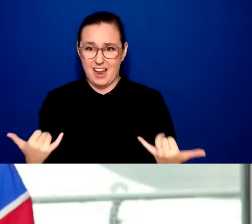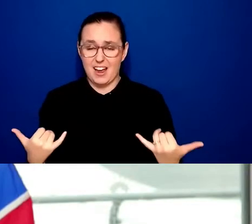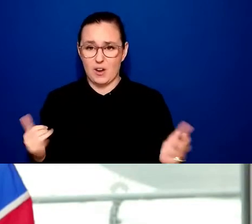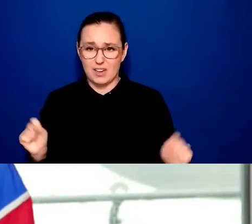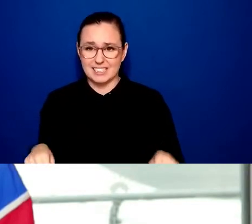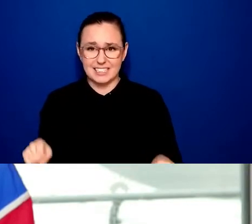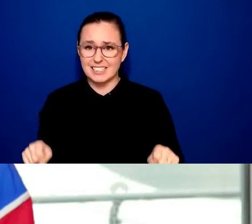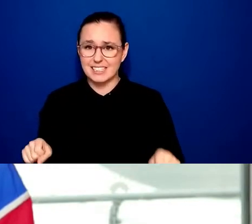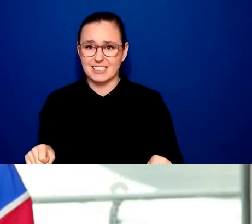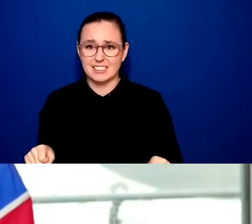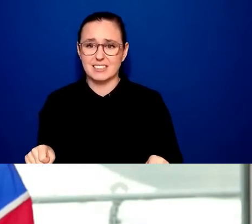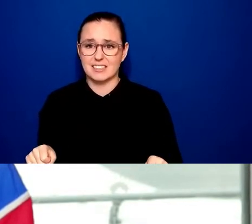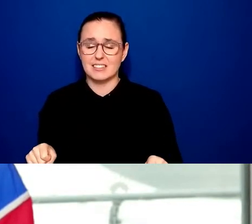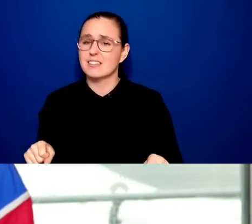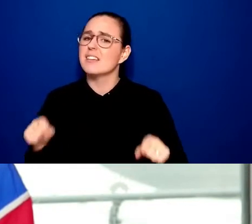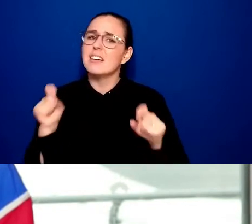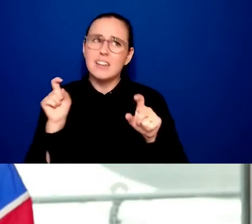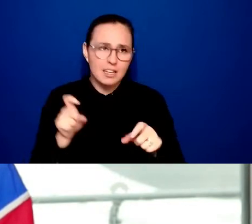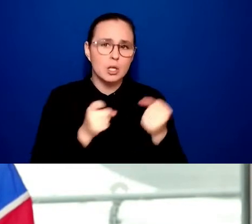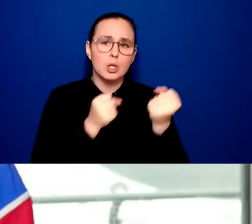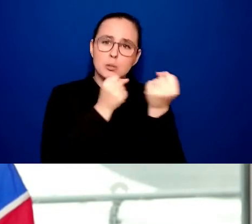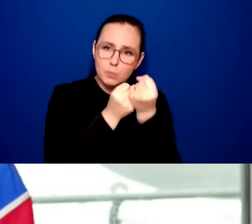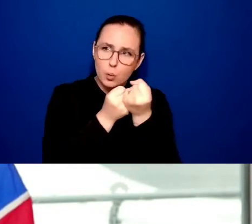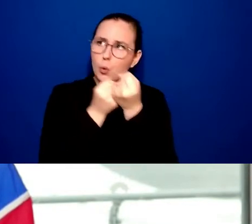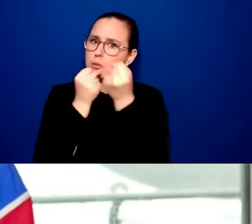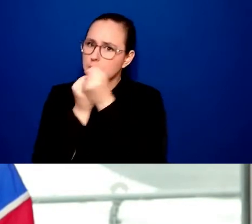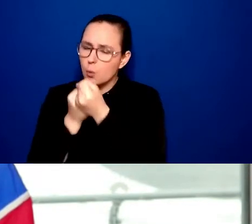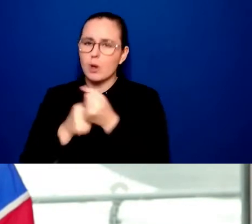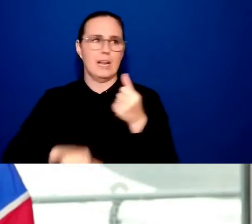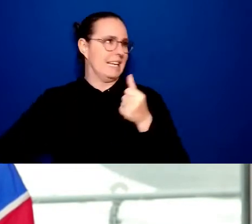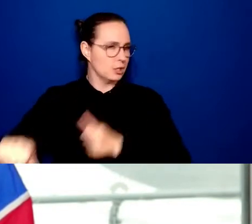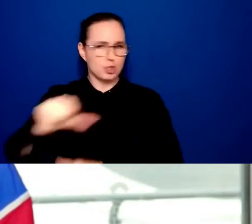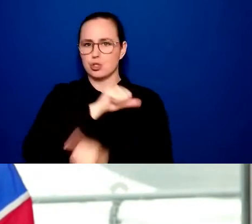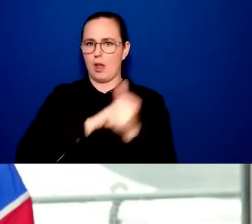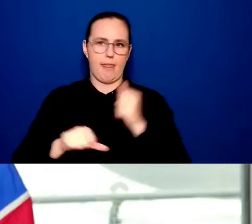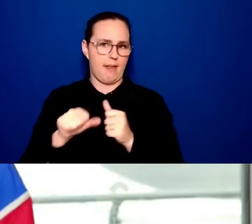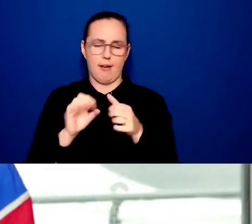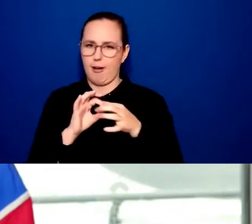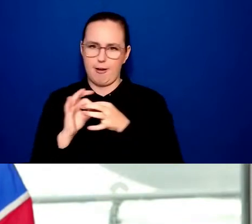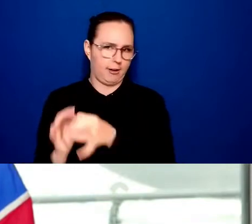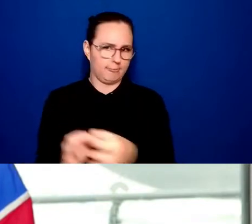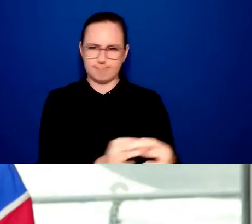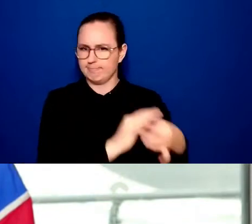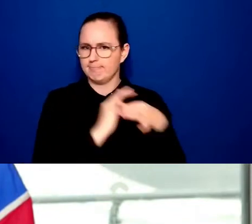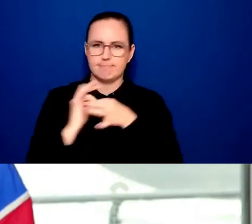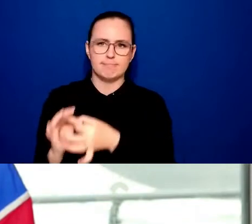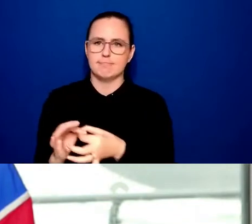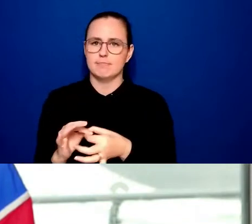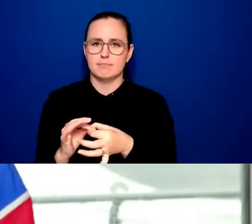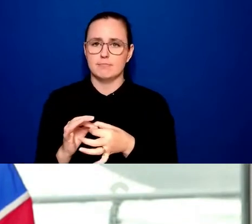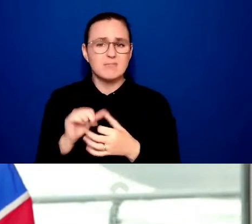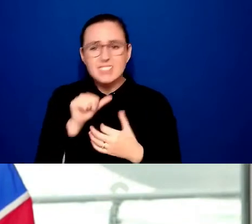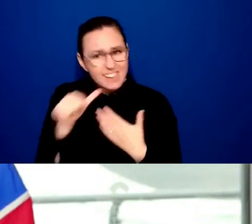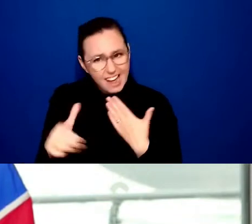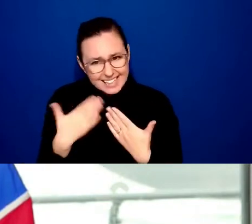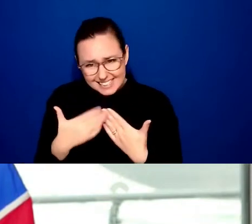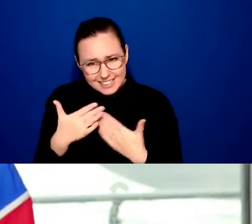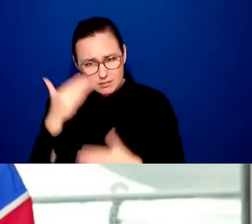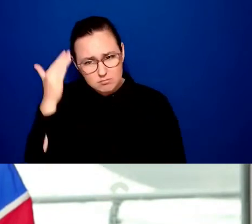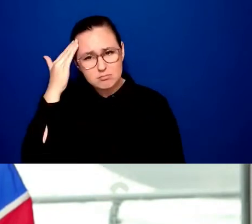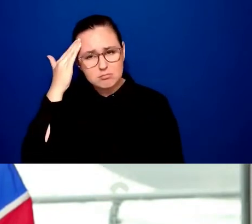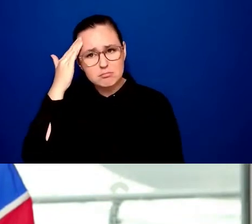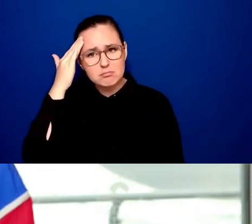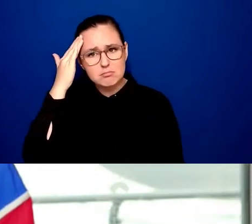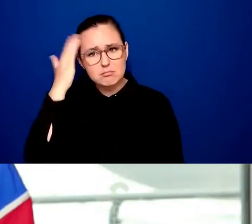or Vancouver Coastal Health. We support one another in difficult times. Just understand how difficult that is. People often